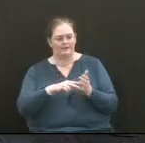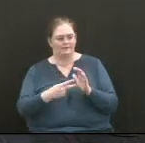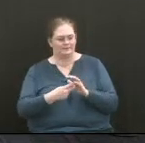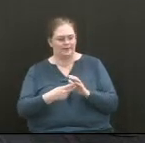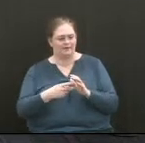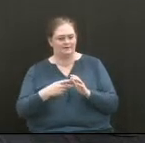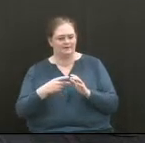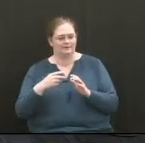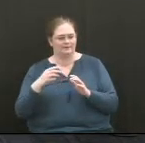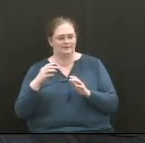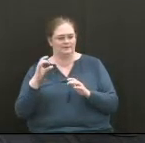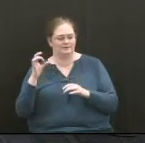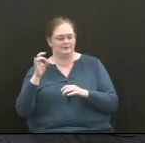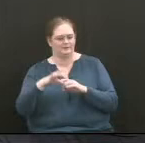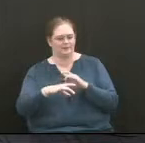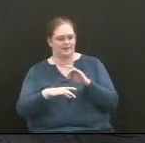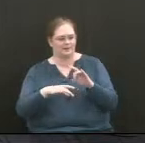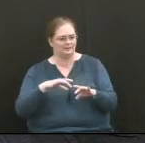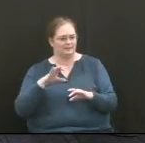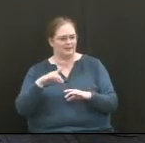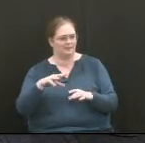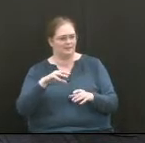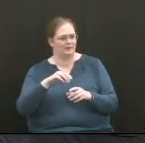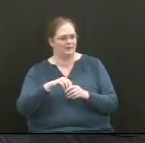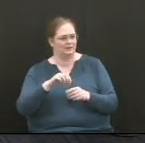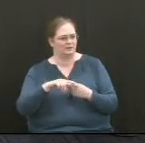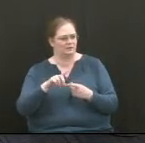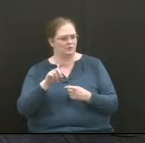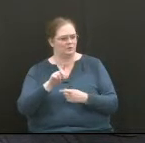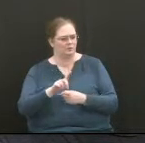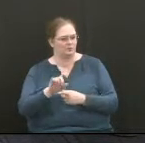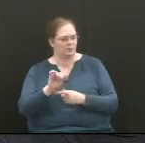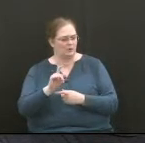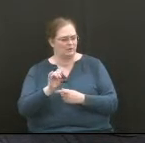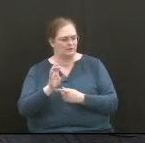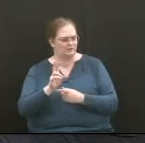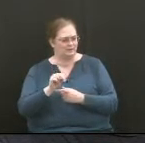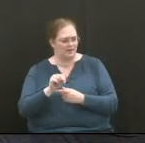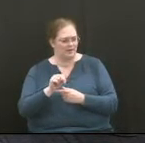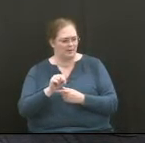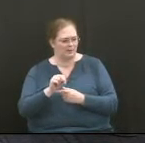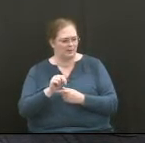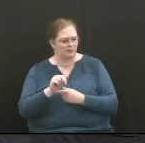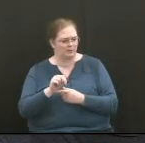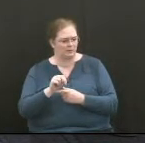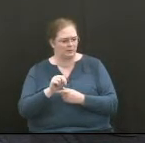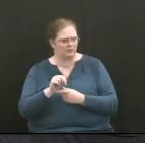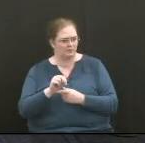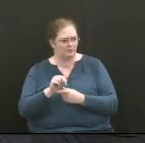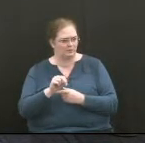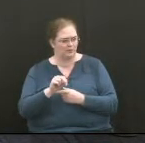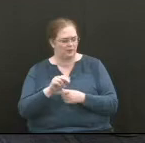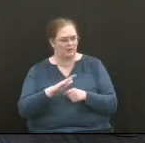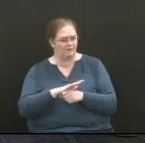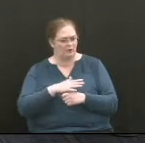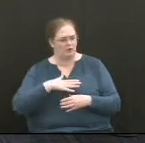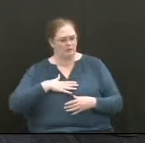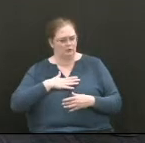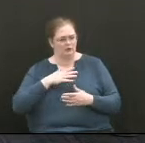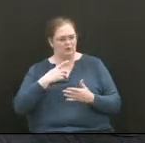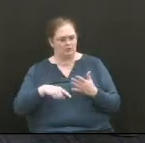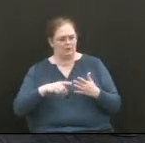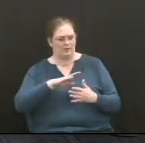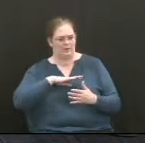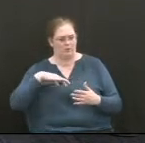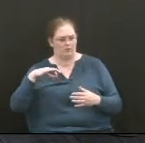sends them into Doylestown? And I fully appreciate what the Board